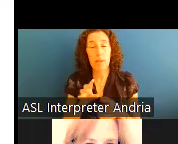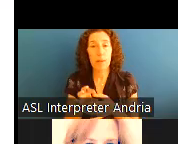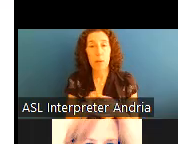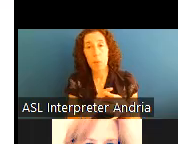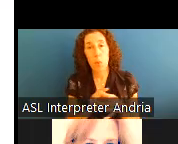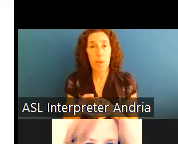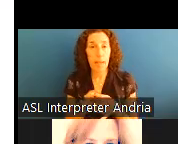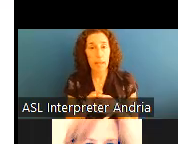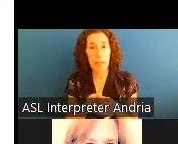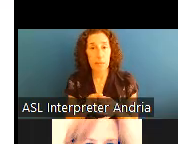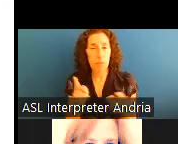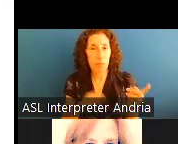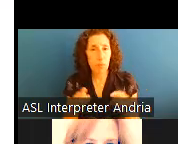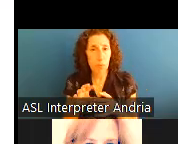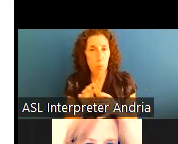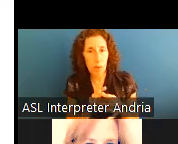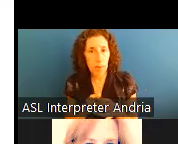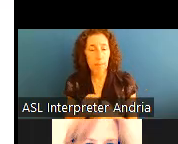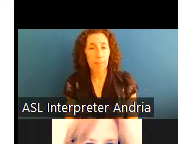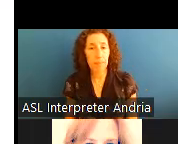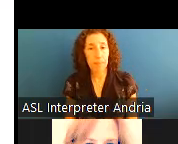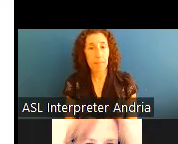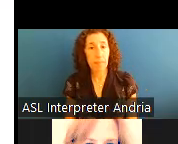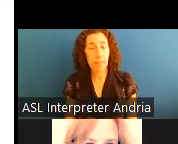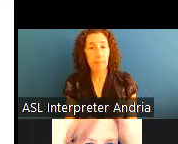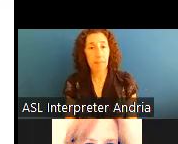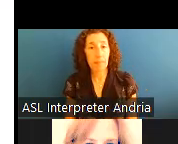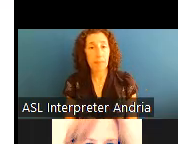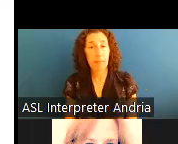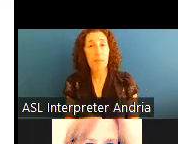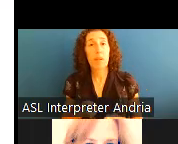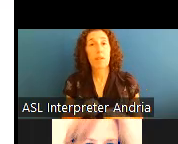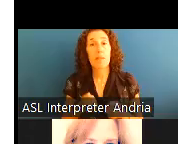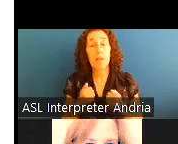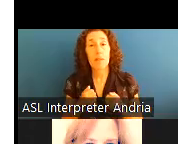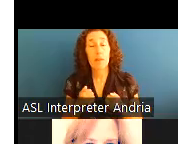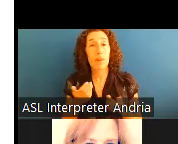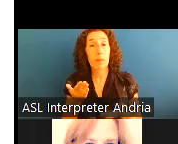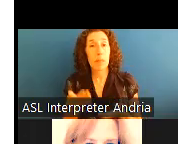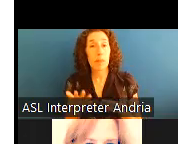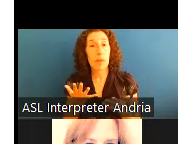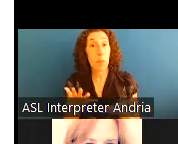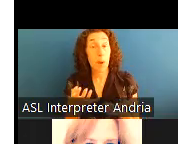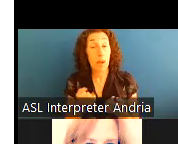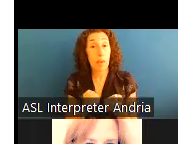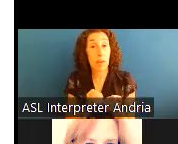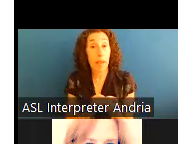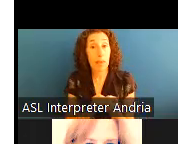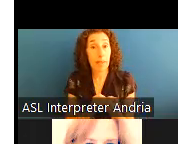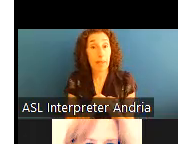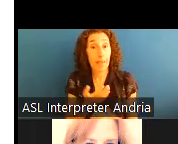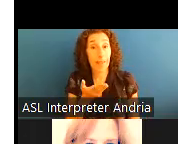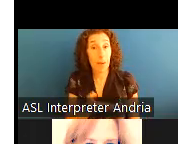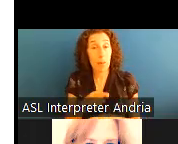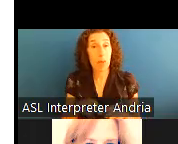note is just that a survivor may choose to have an advocate at the hospital even if they choose not to have a SAFE completed.